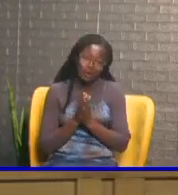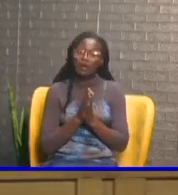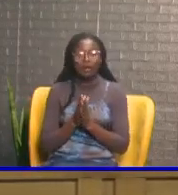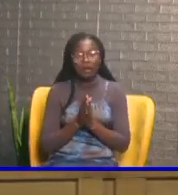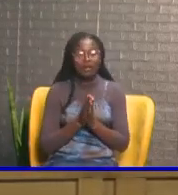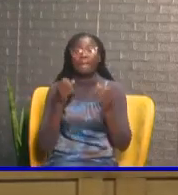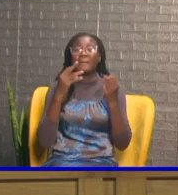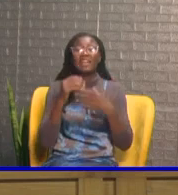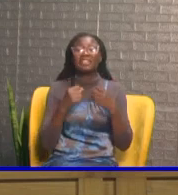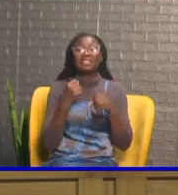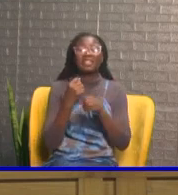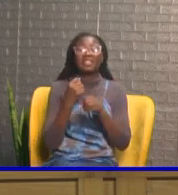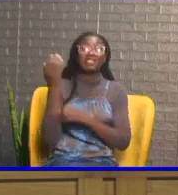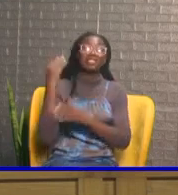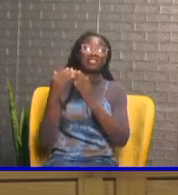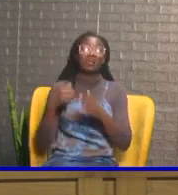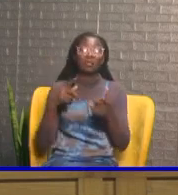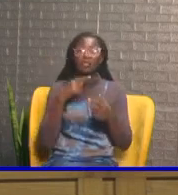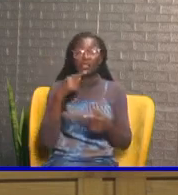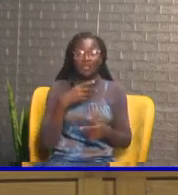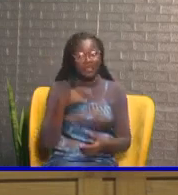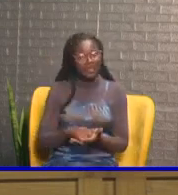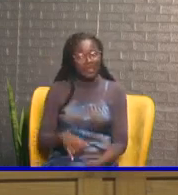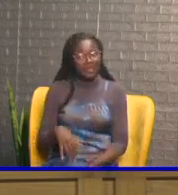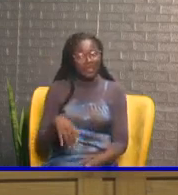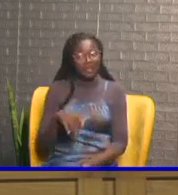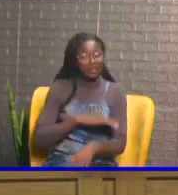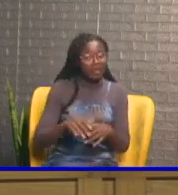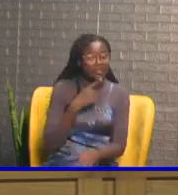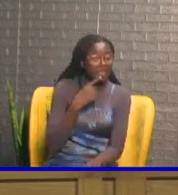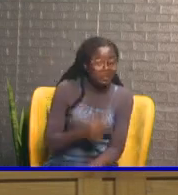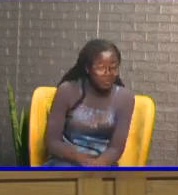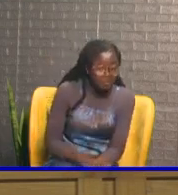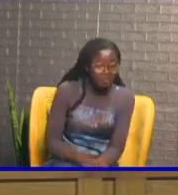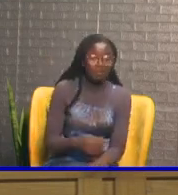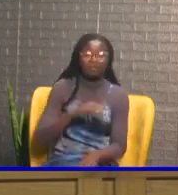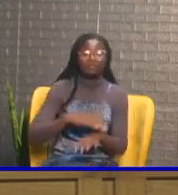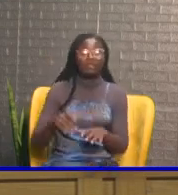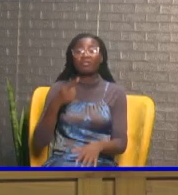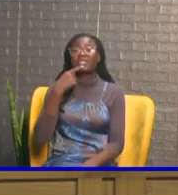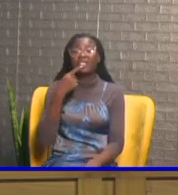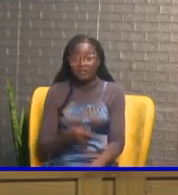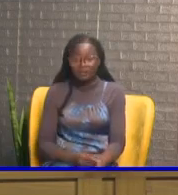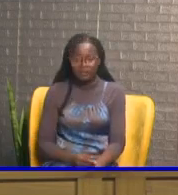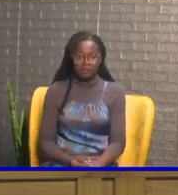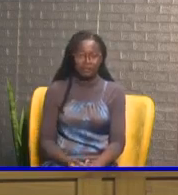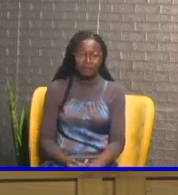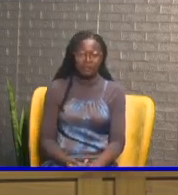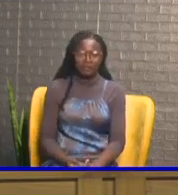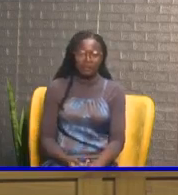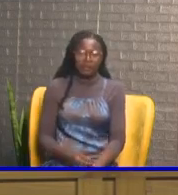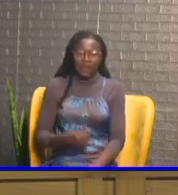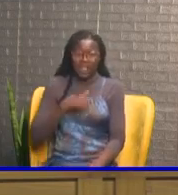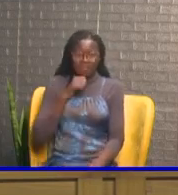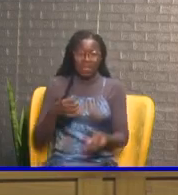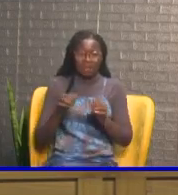say it. I said, oh boy, don't say it though. Don't say this prayer. Don't say it. I was not even a Christian when I prayed it,